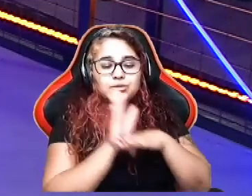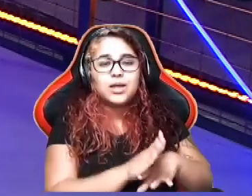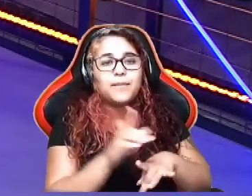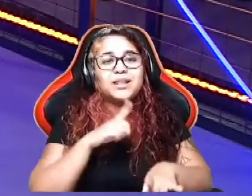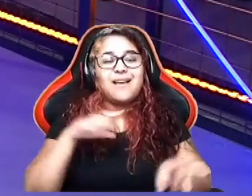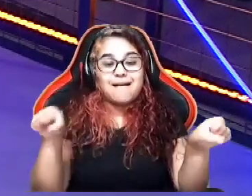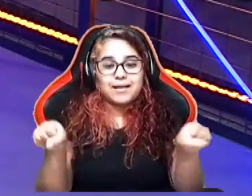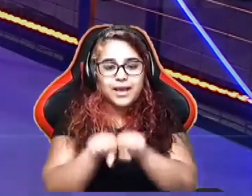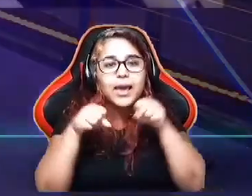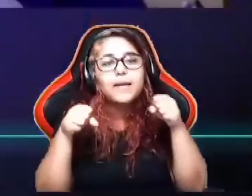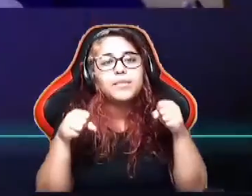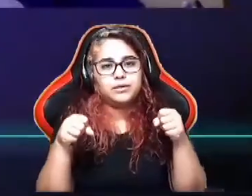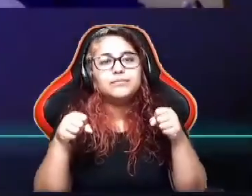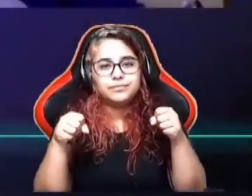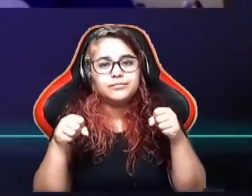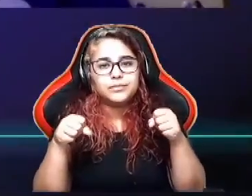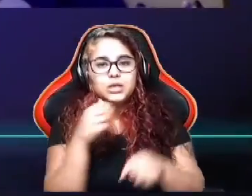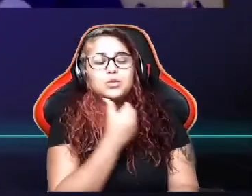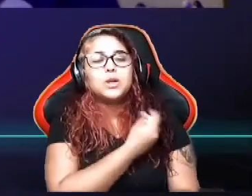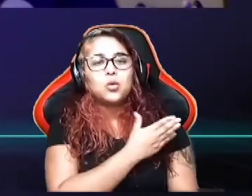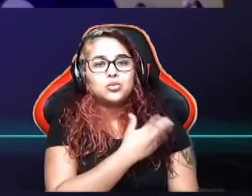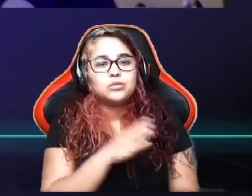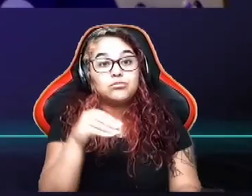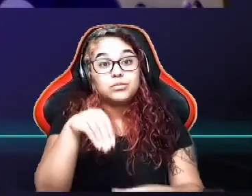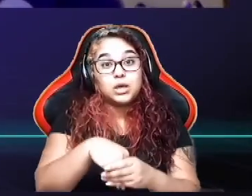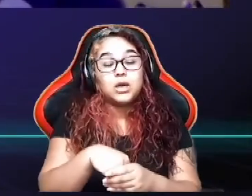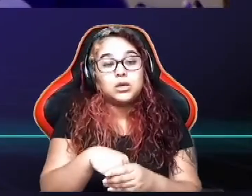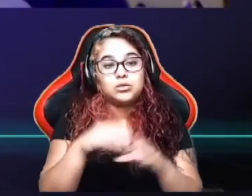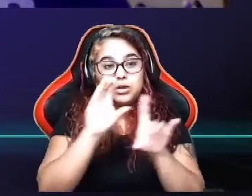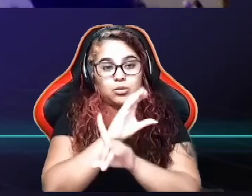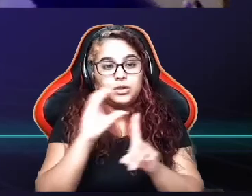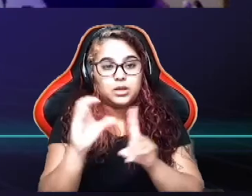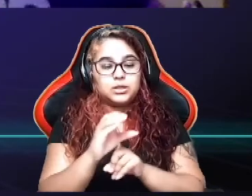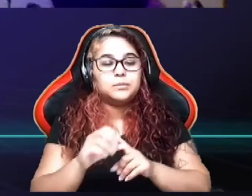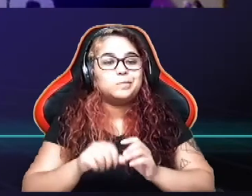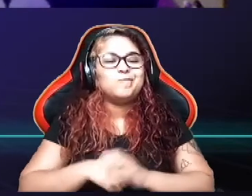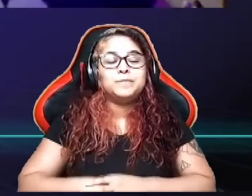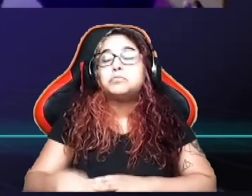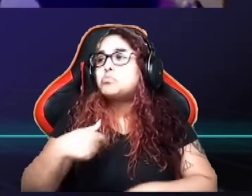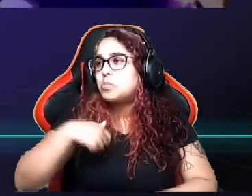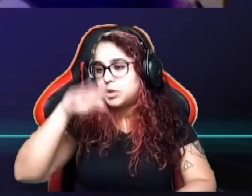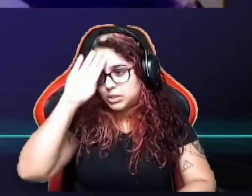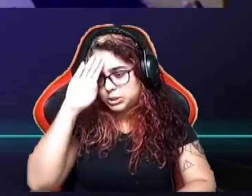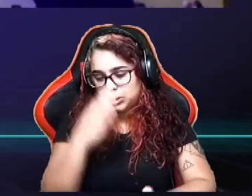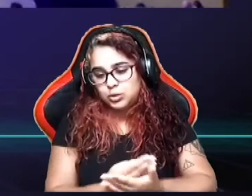comunidade? remove that stereotype from our community?